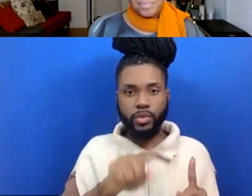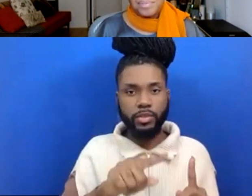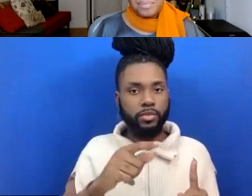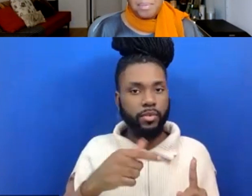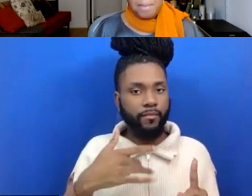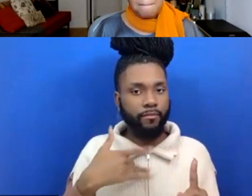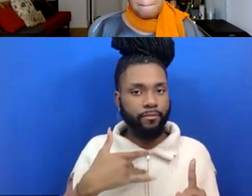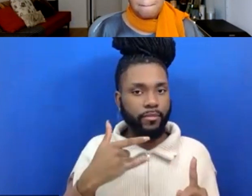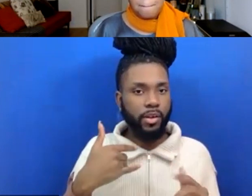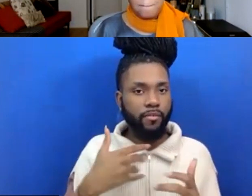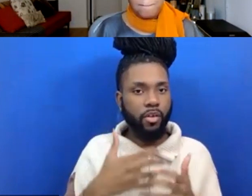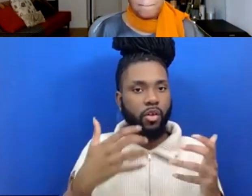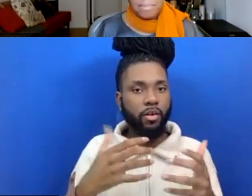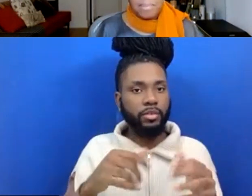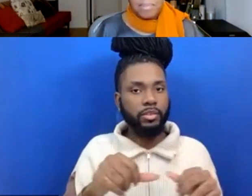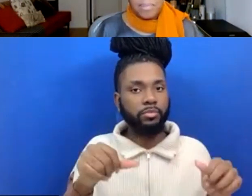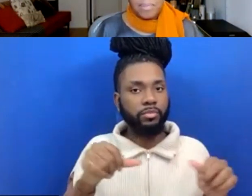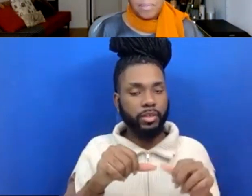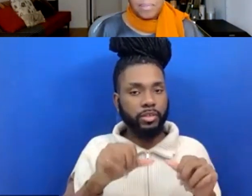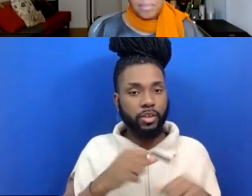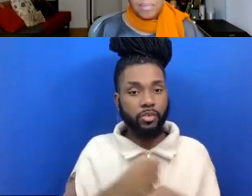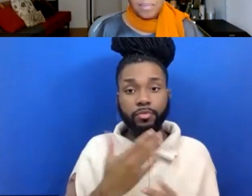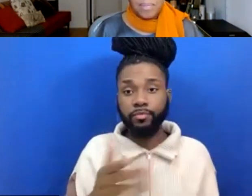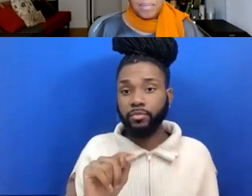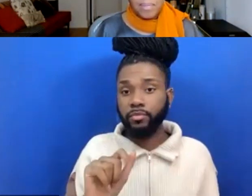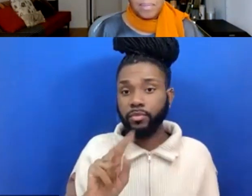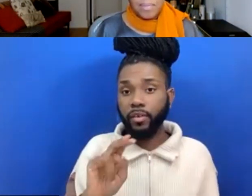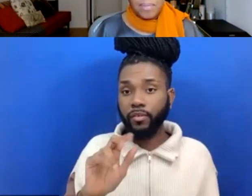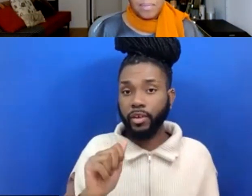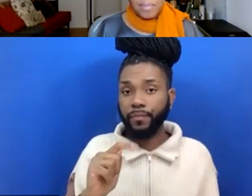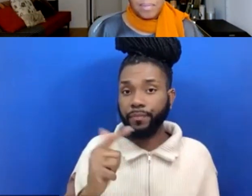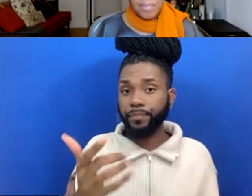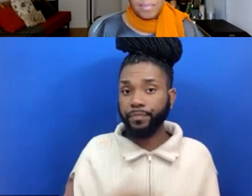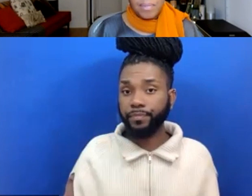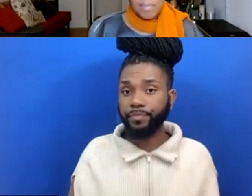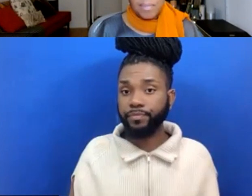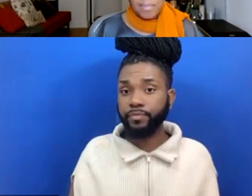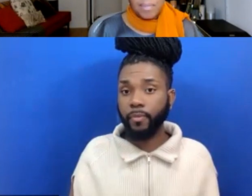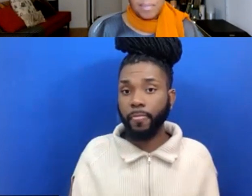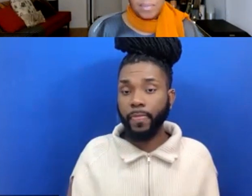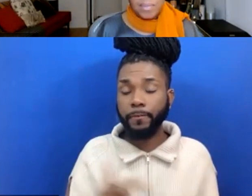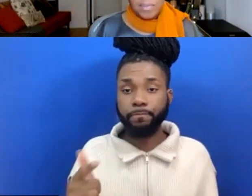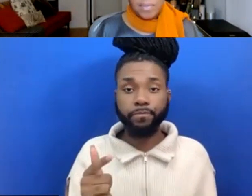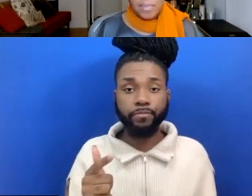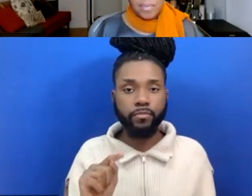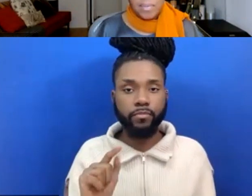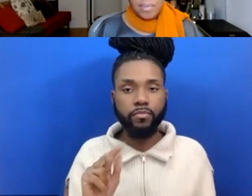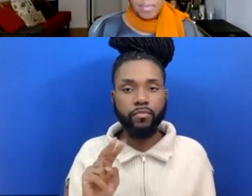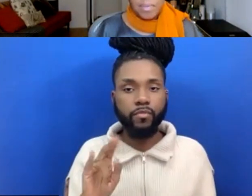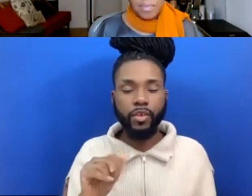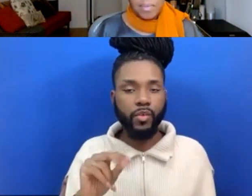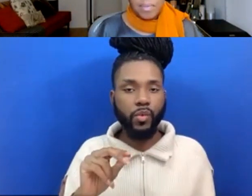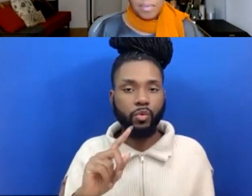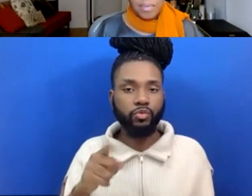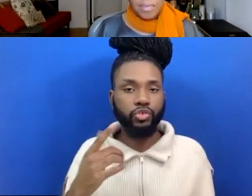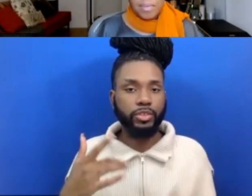of space that creates a lot of space. Tavia, go ahead, you're unmuted. Oh, no, that is just out of excitement at